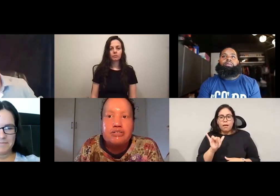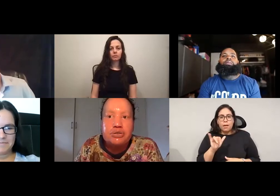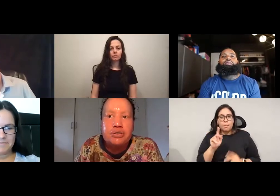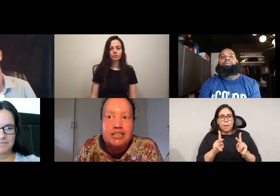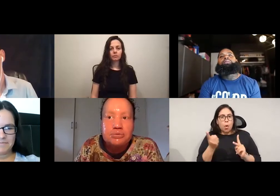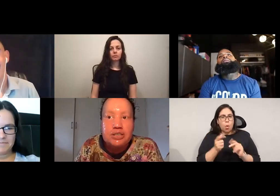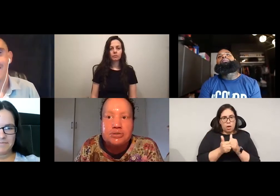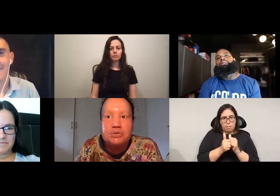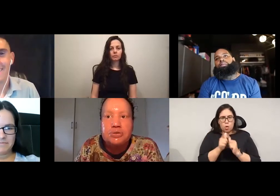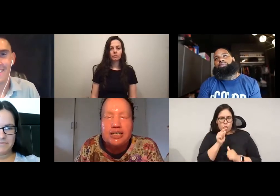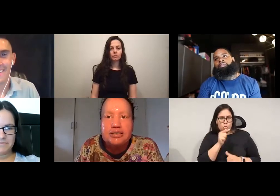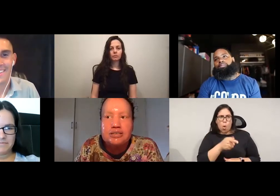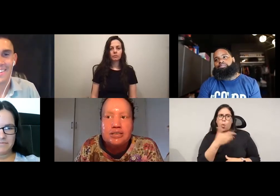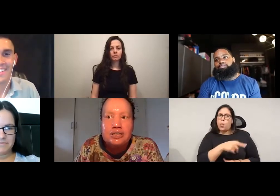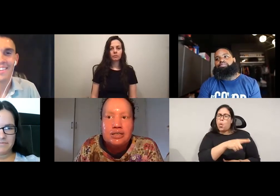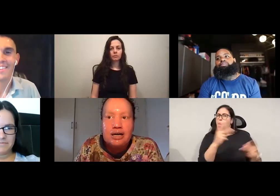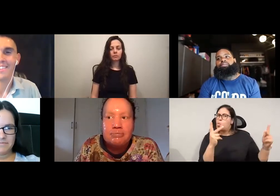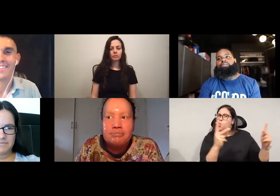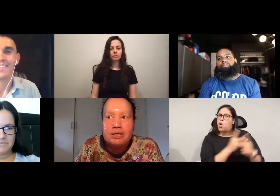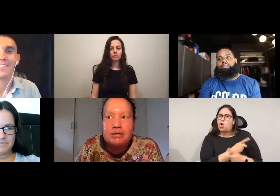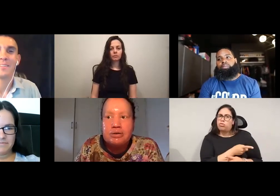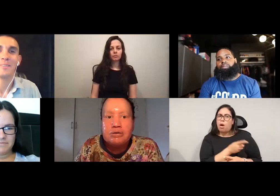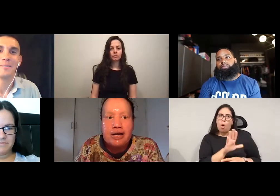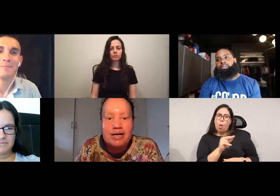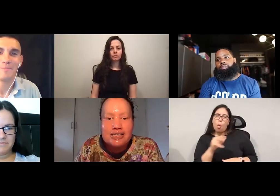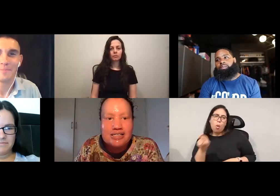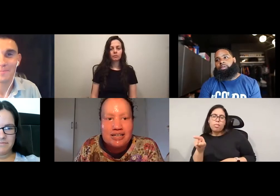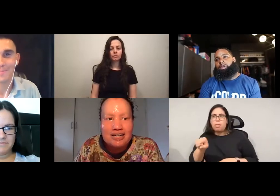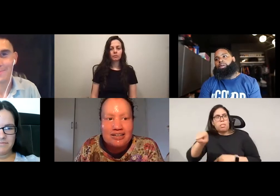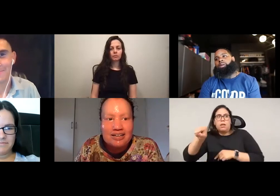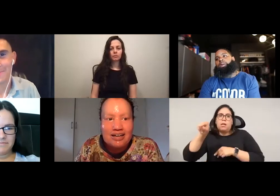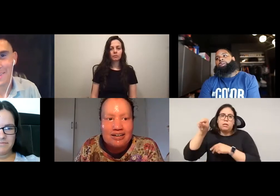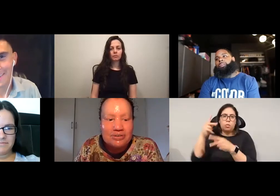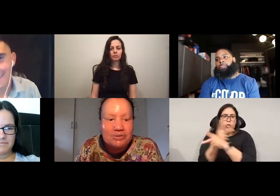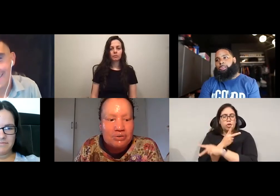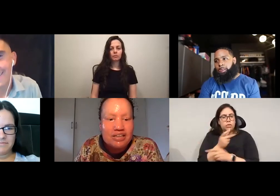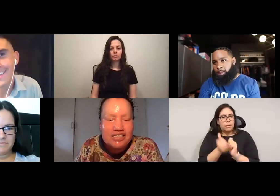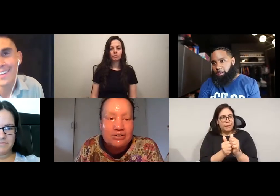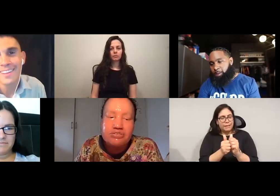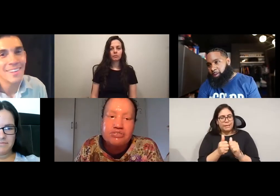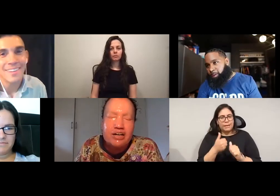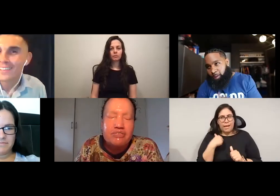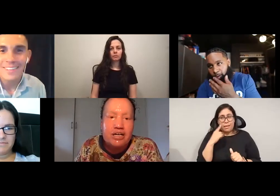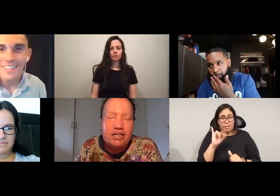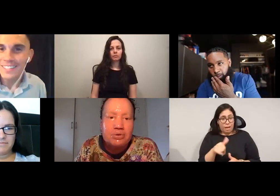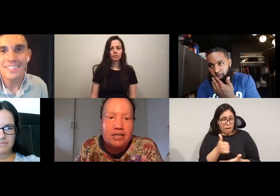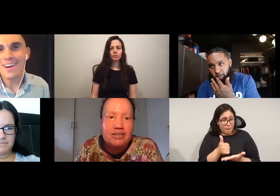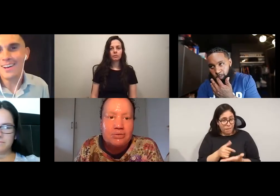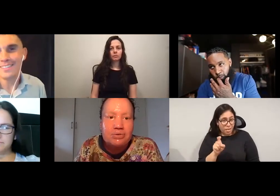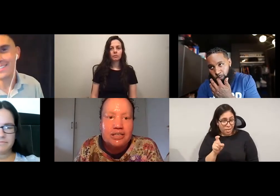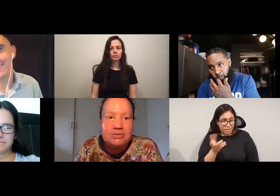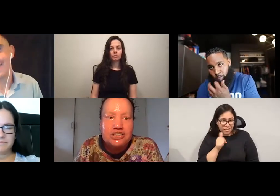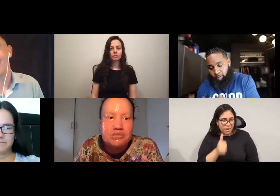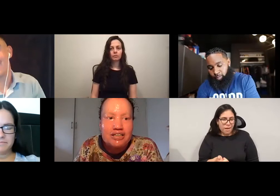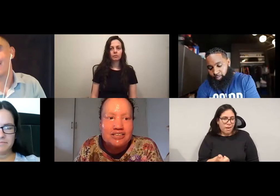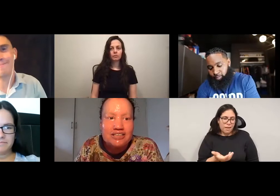competing for who has it worse or who has, the greater access need. And I don't know whether that's helpful for anyone. I think we